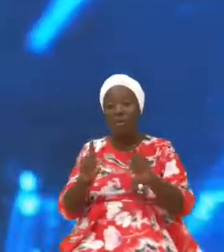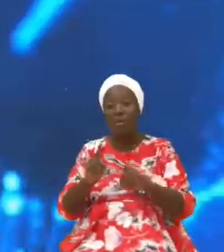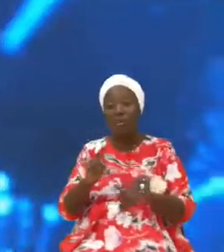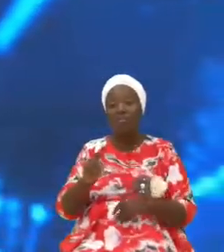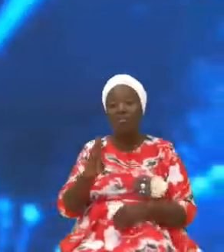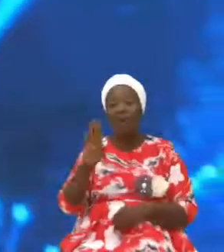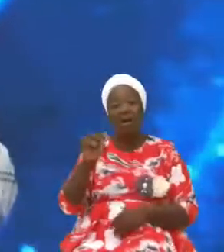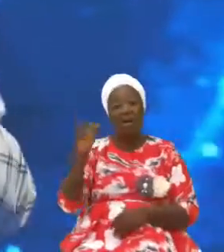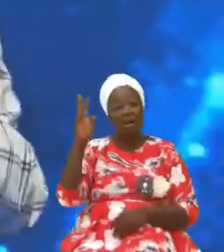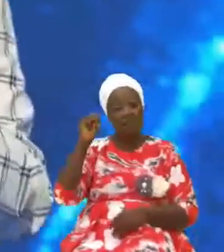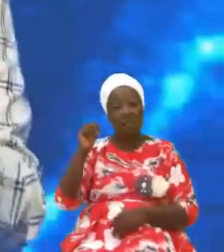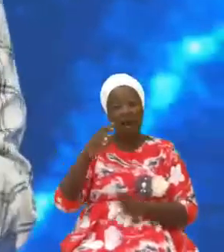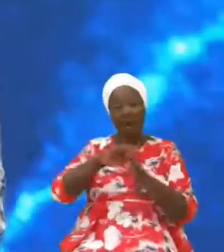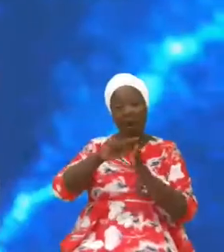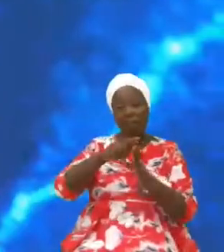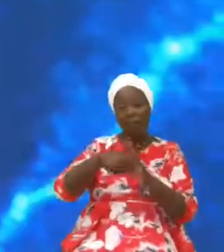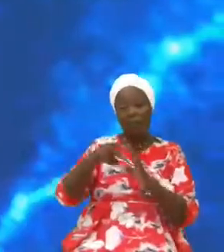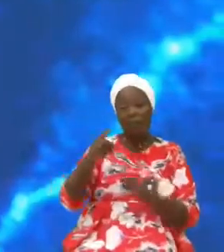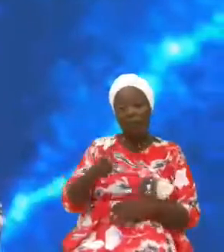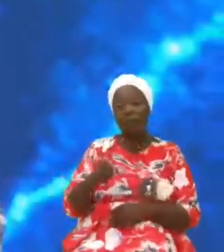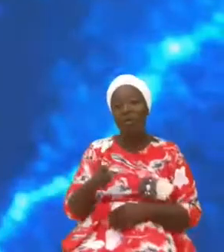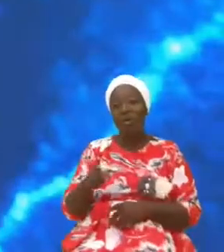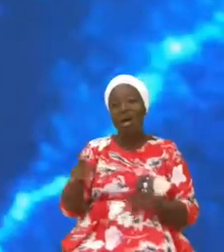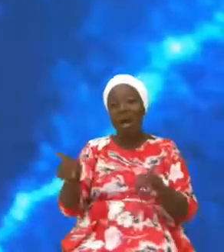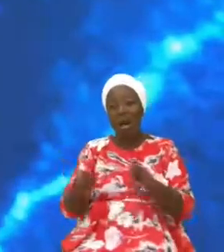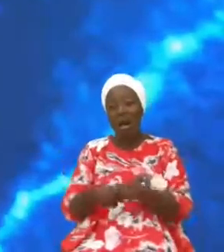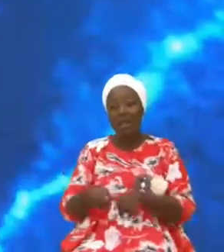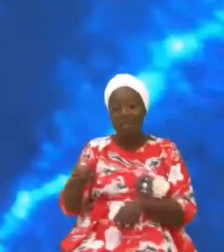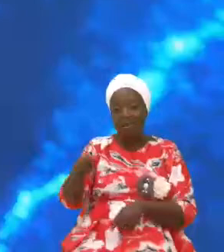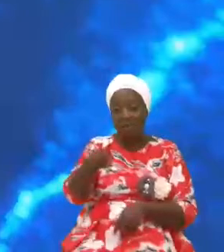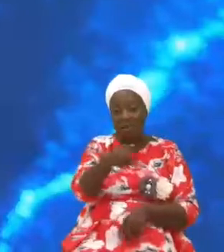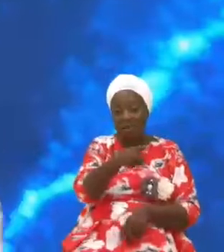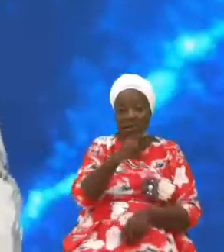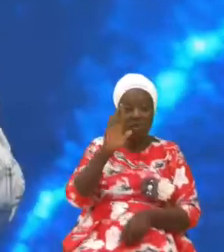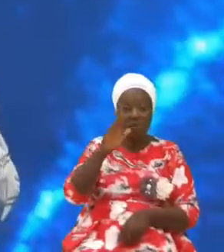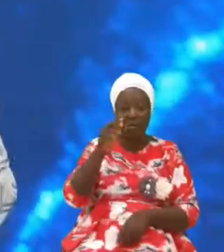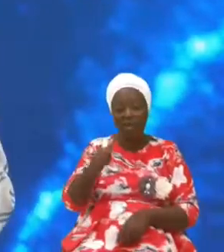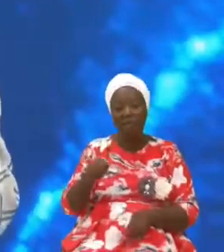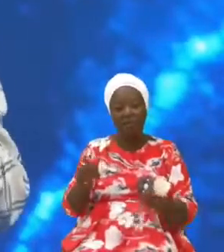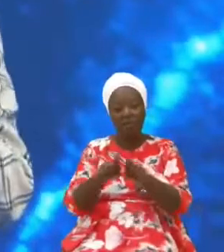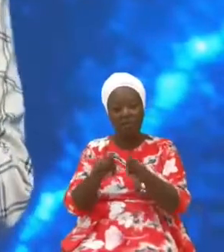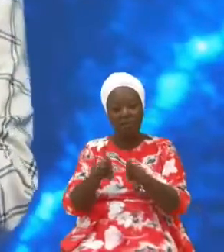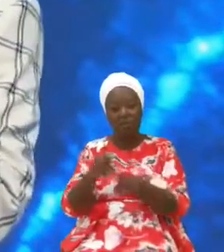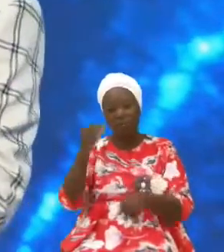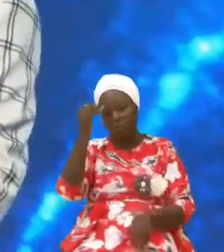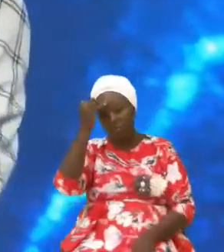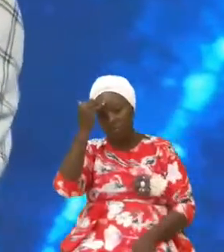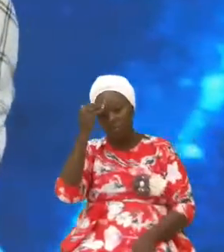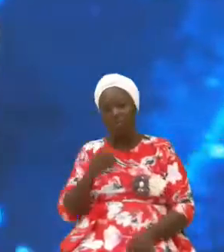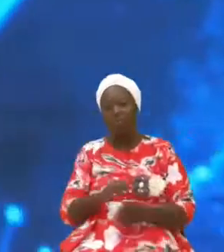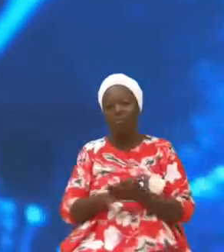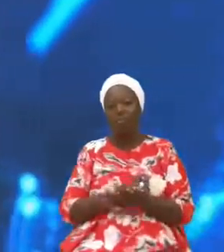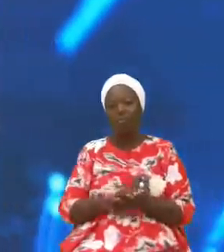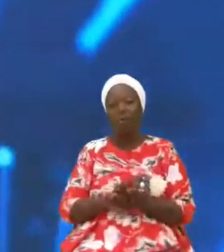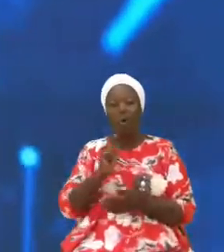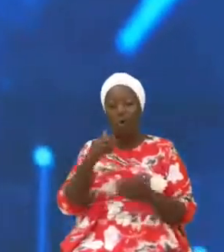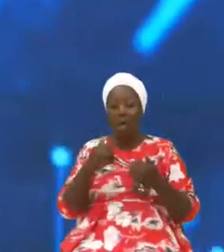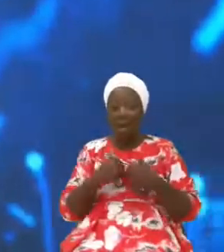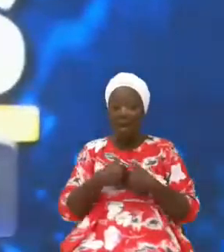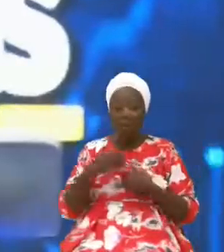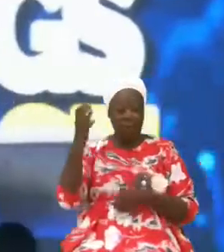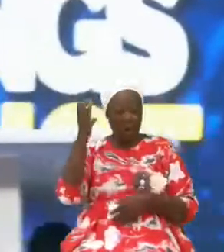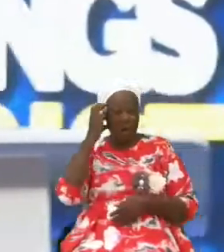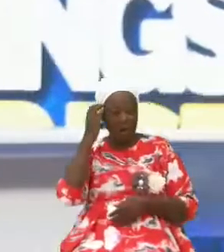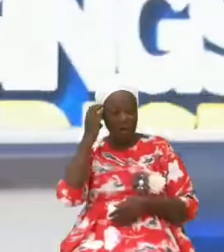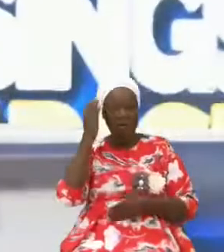God did by him in the midst of you, as ye yourselves also